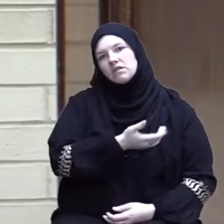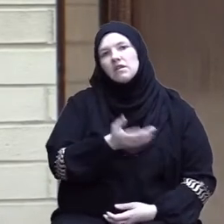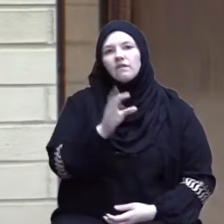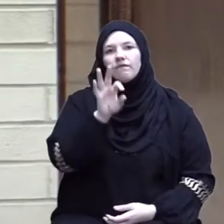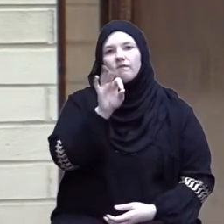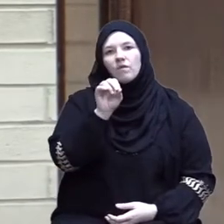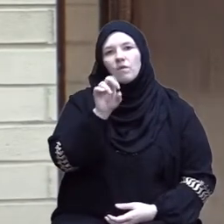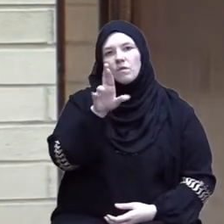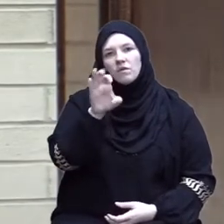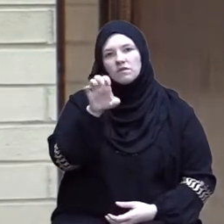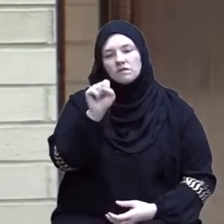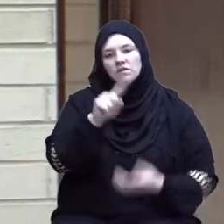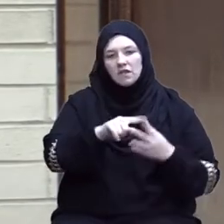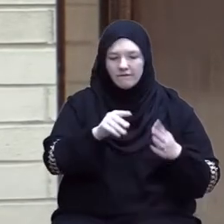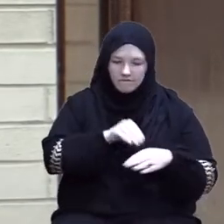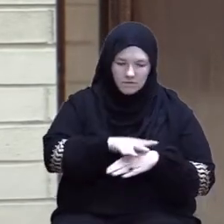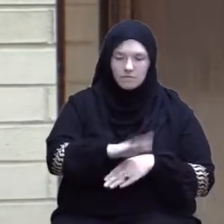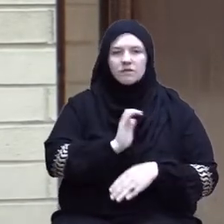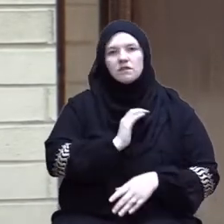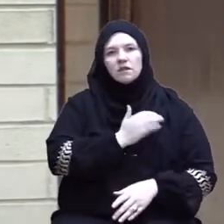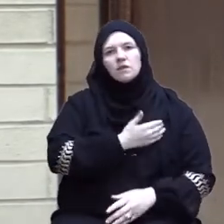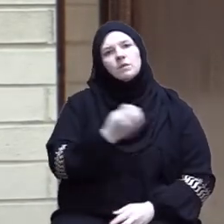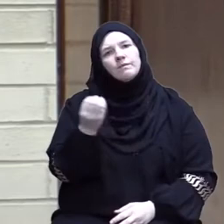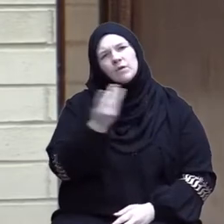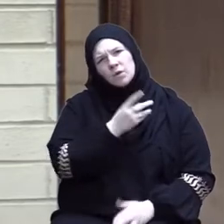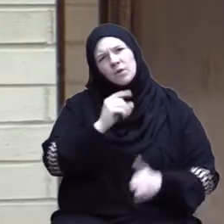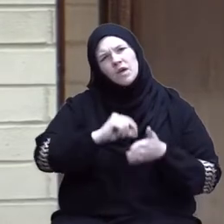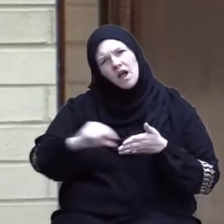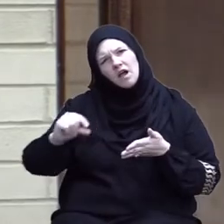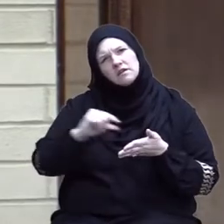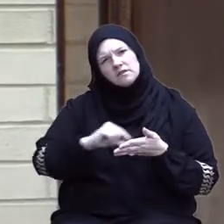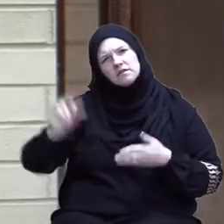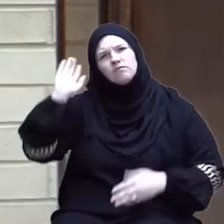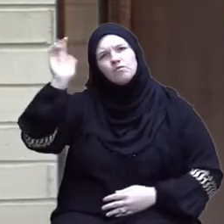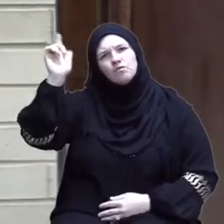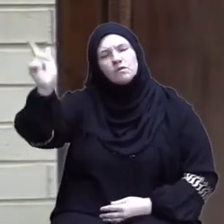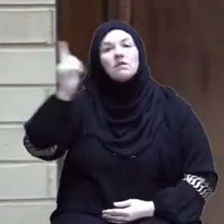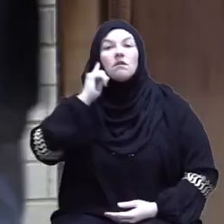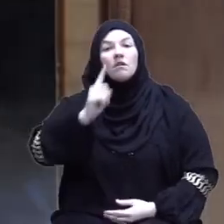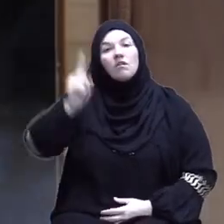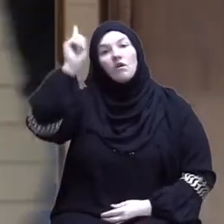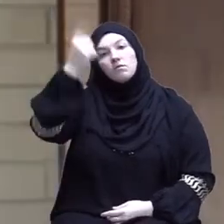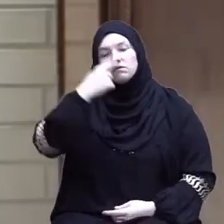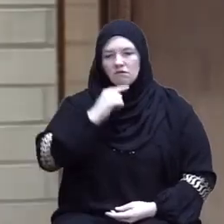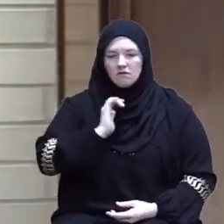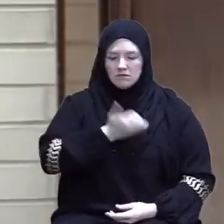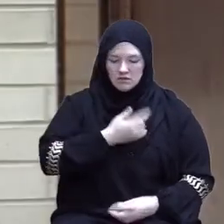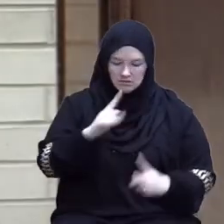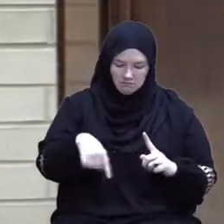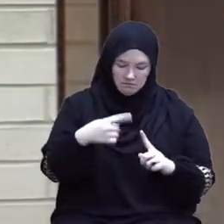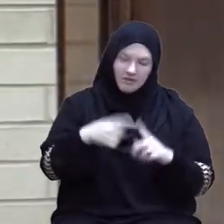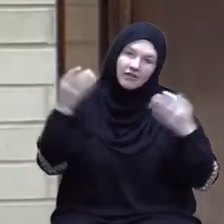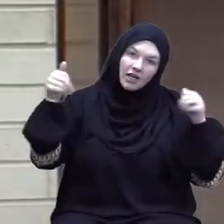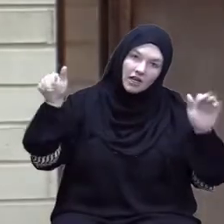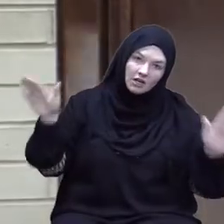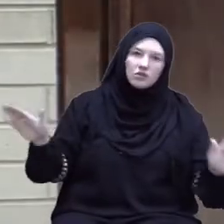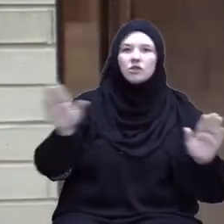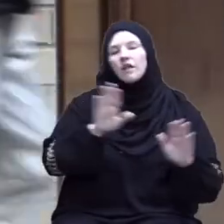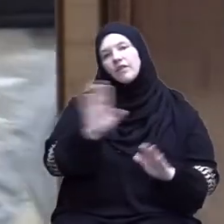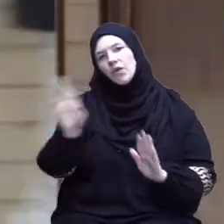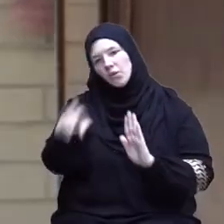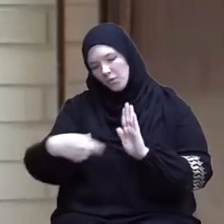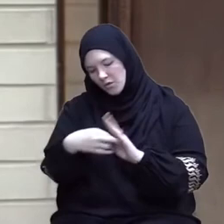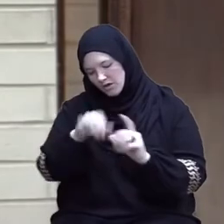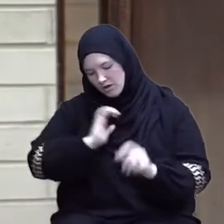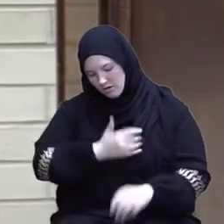forces that influence us. So a few ayat down the line, Allah will talk to us about the angels and their role in